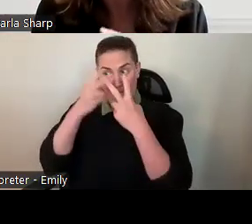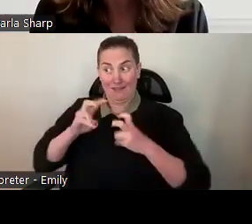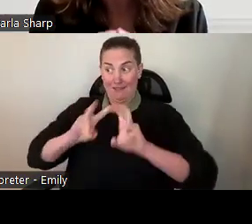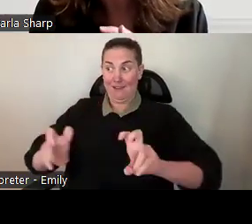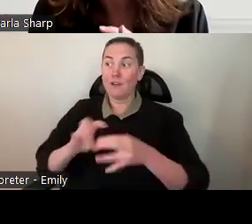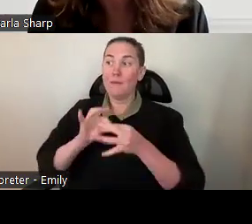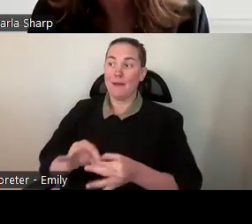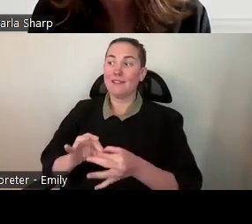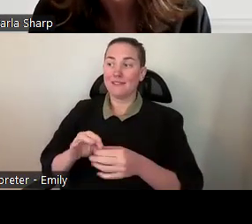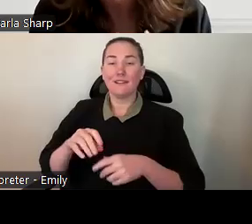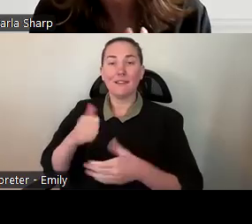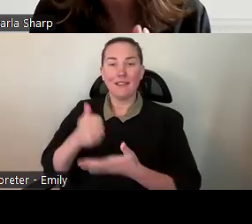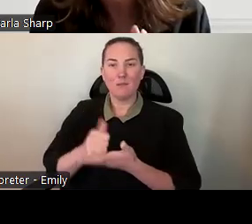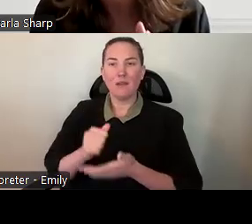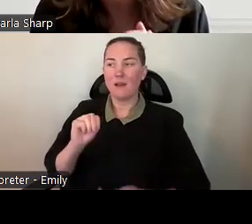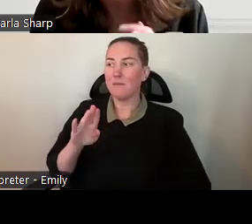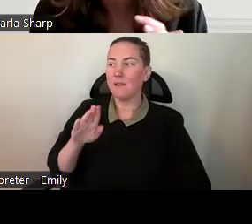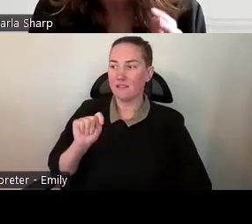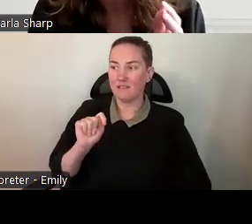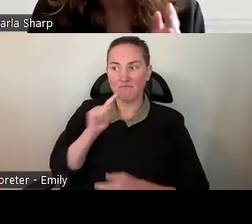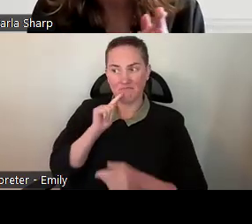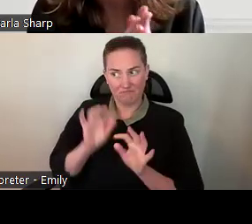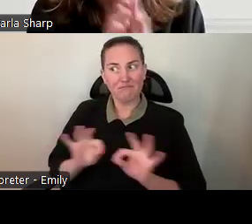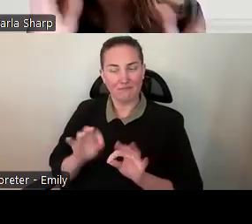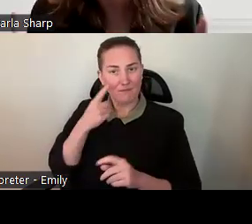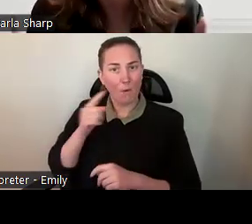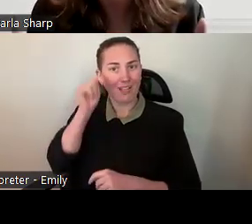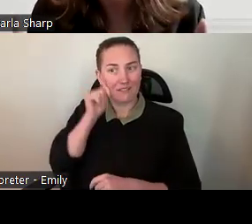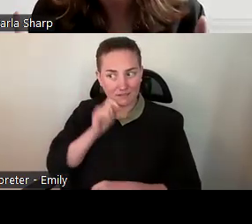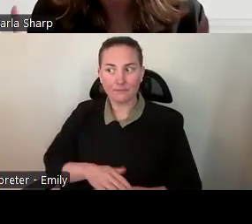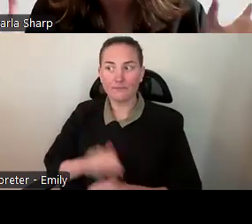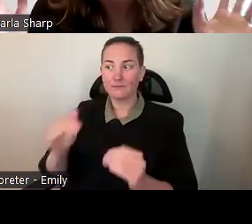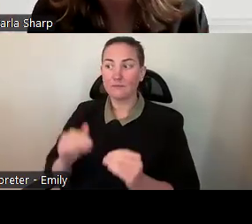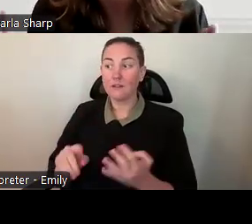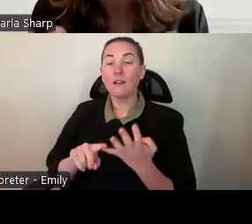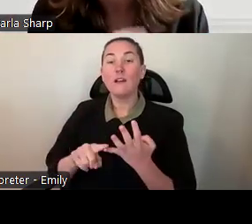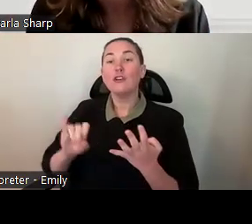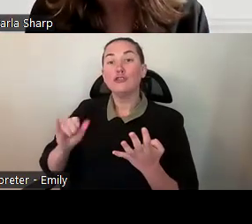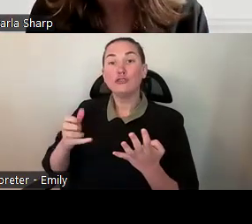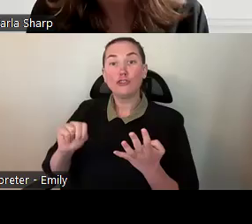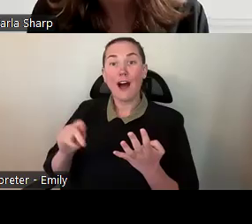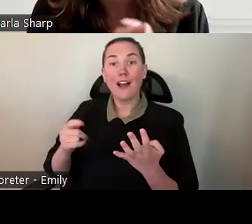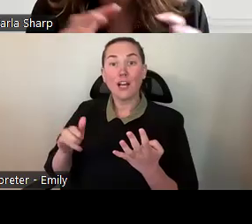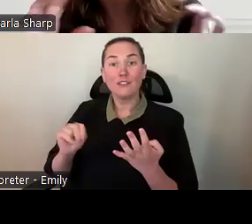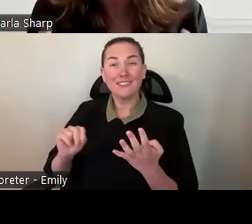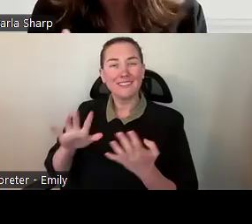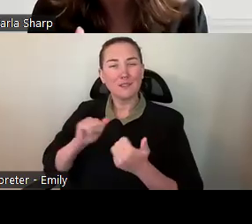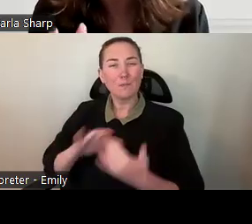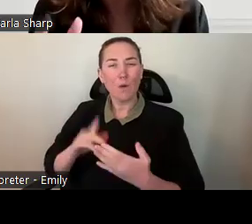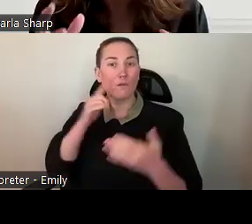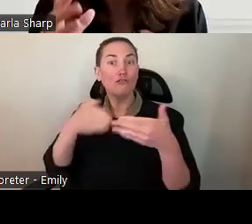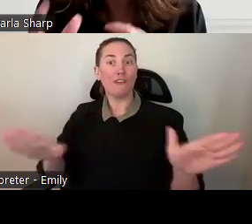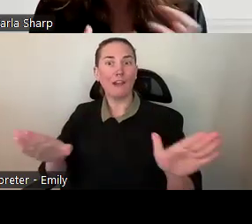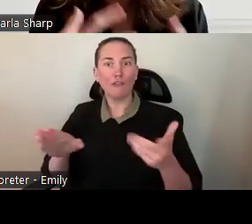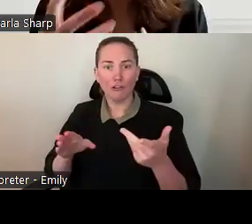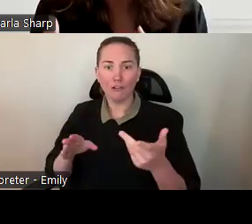course. And then generalist approaches, John Gunderson's approach for